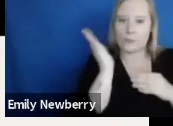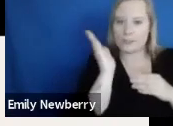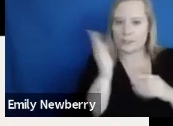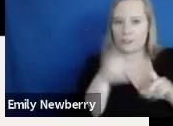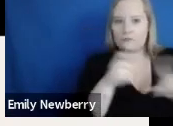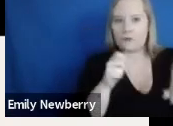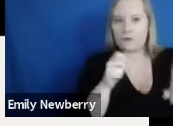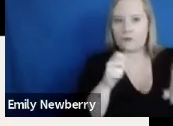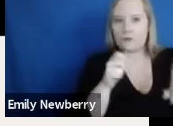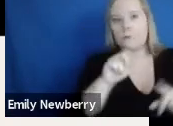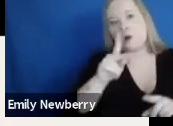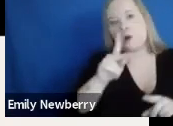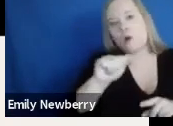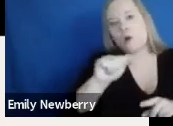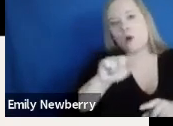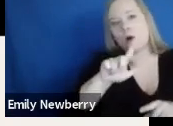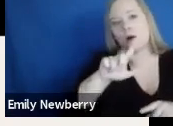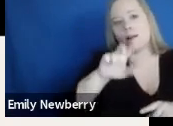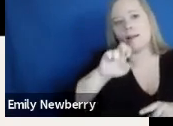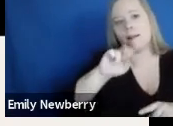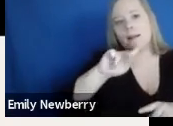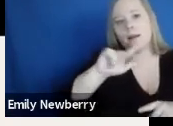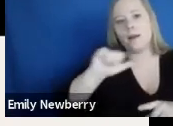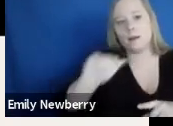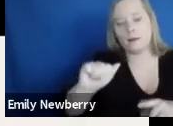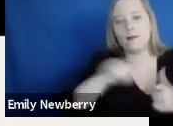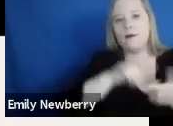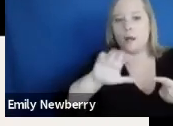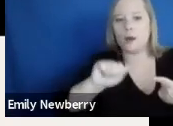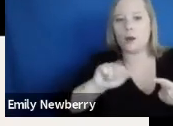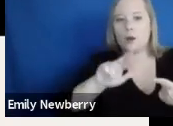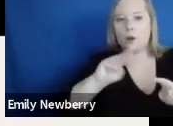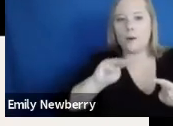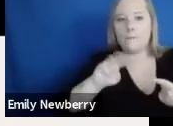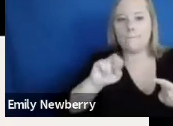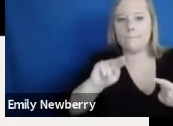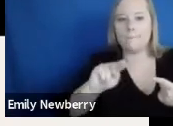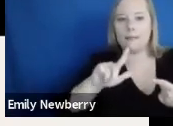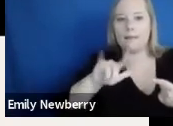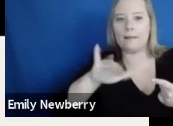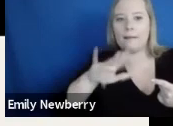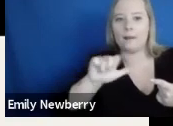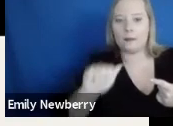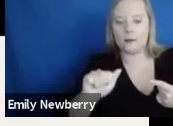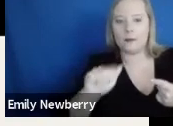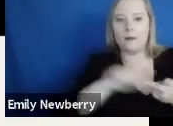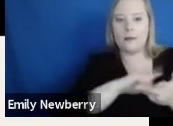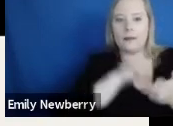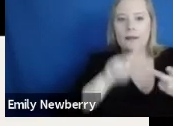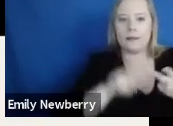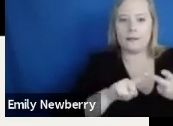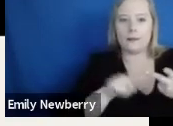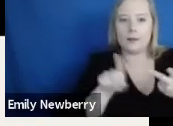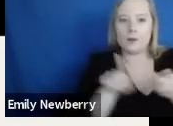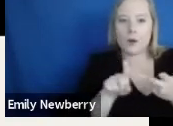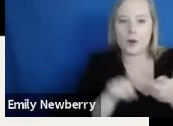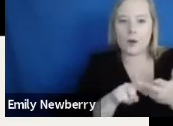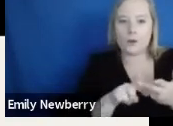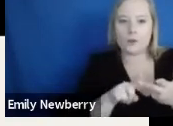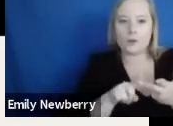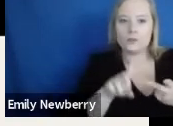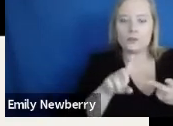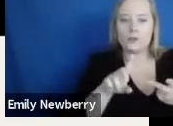Chief, as well as Carmen Lita Chief and Shiprock Chapter President Dwayne Chiliazzi on